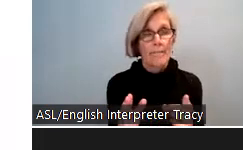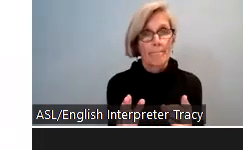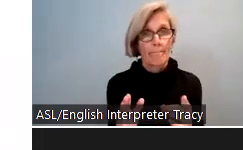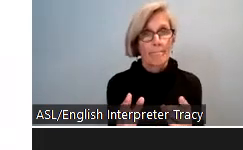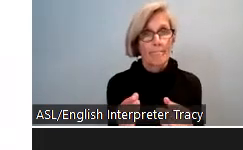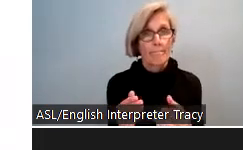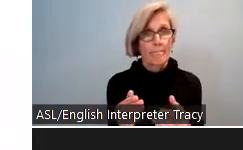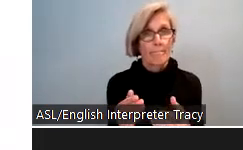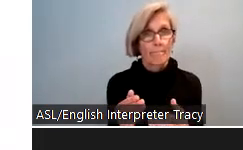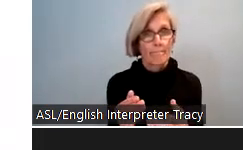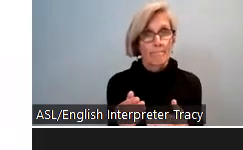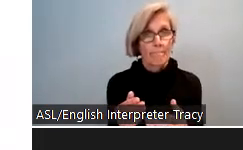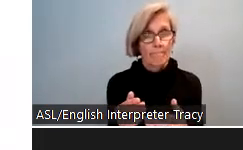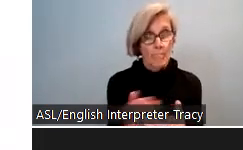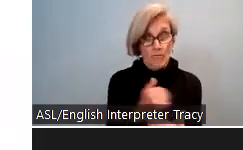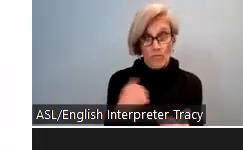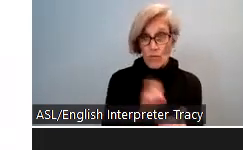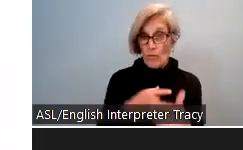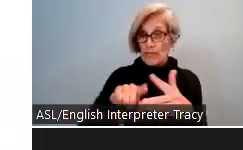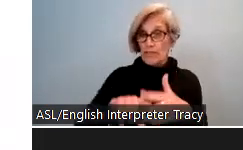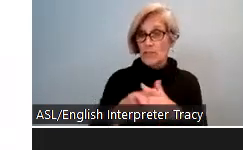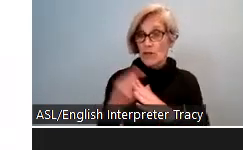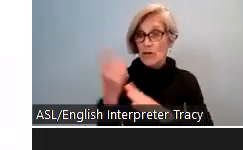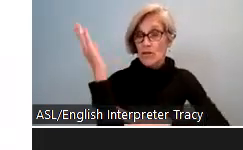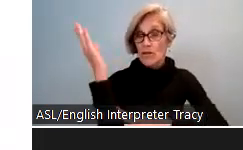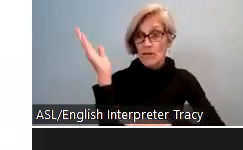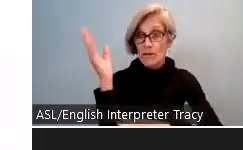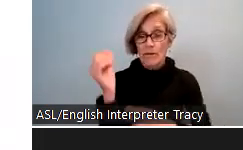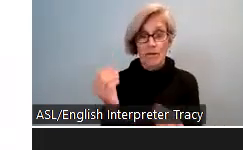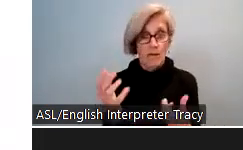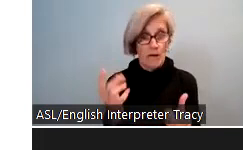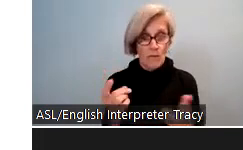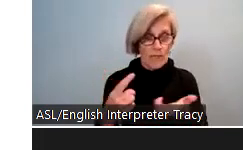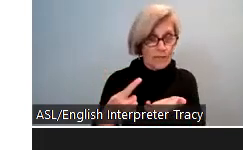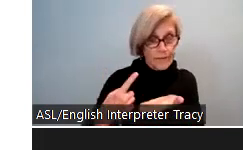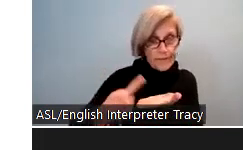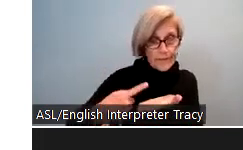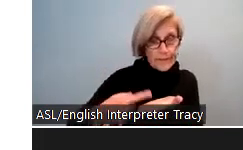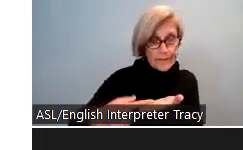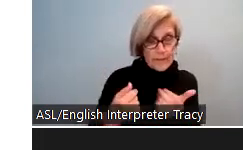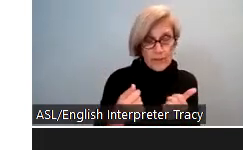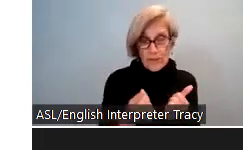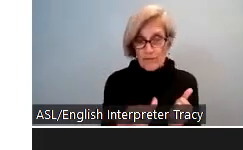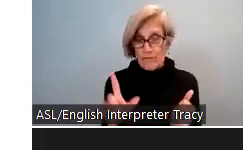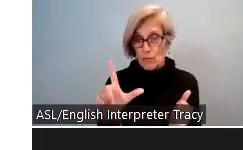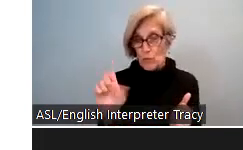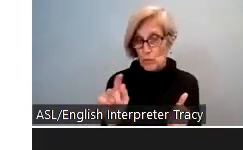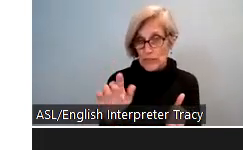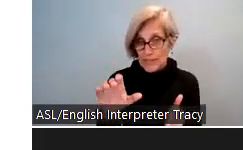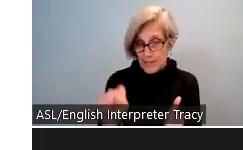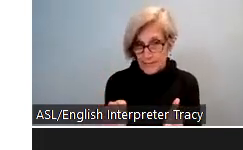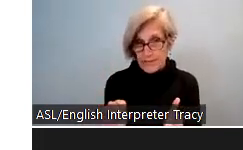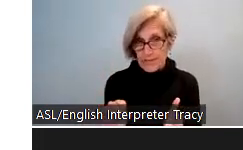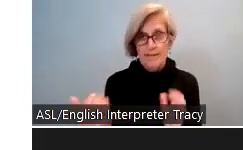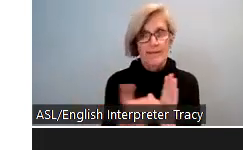the presentation, wanted to go over some logistics here. Again, thanks to everyone as